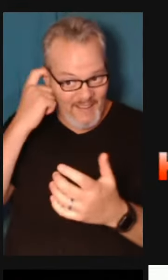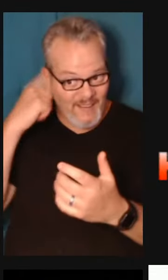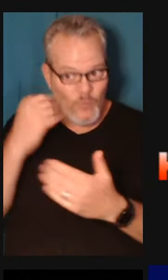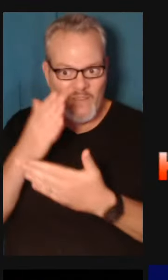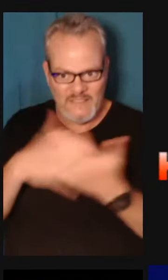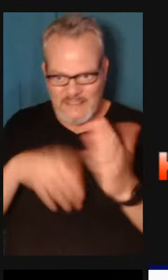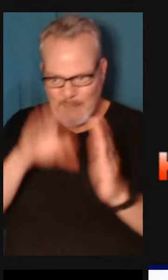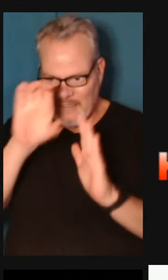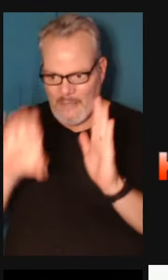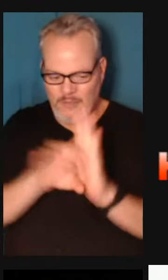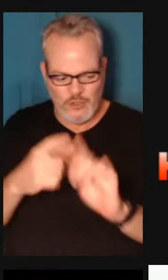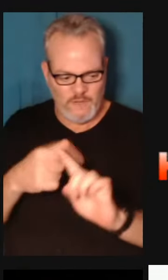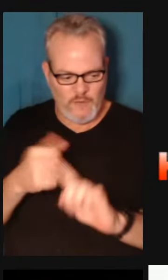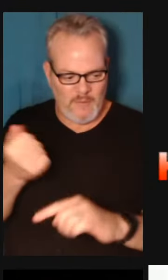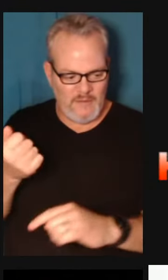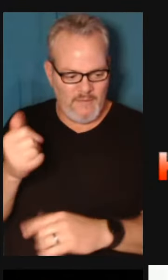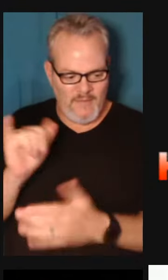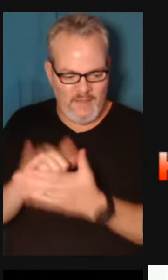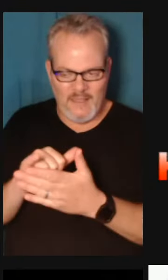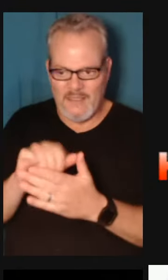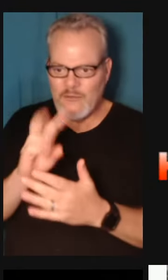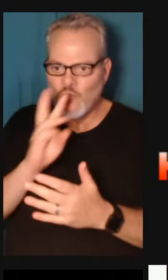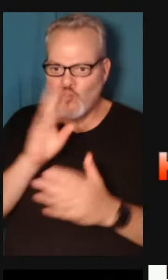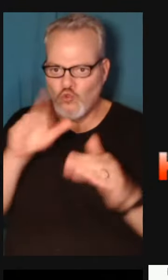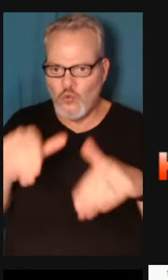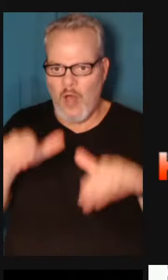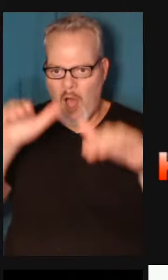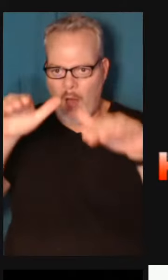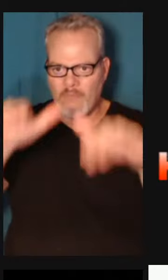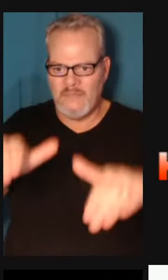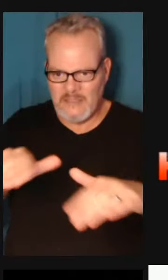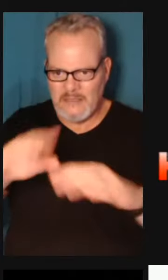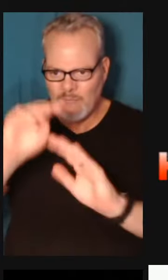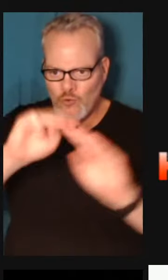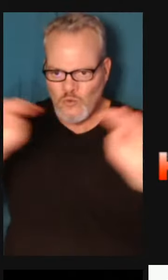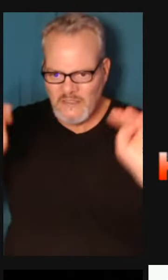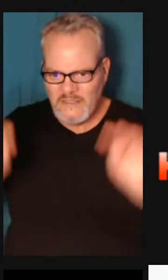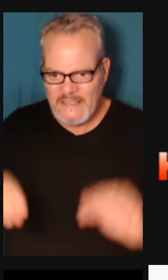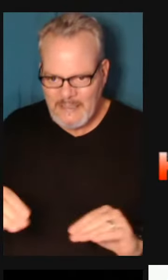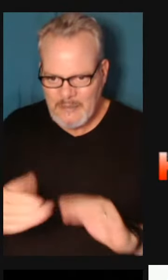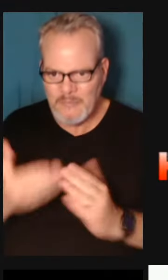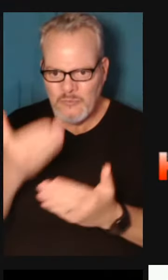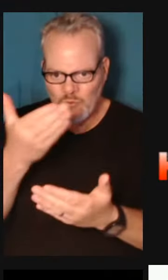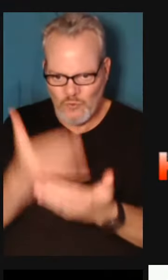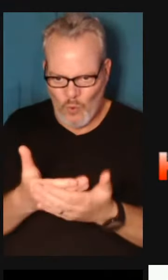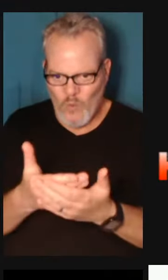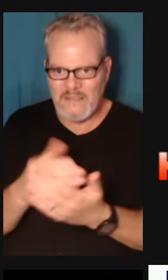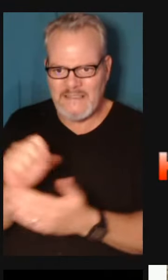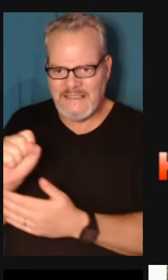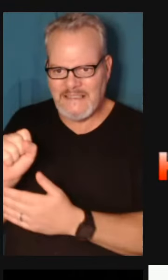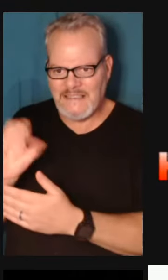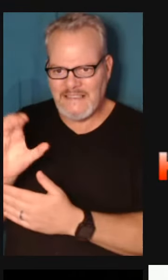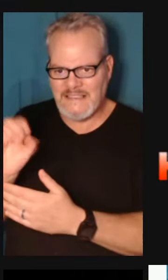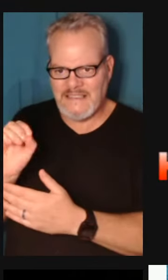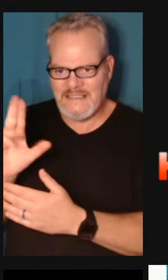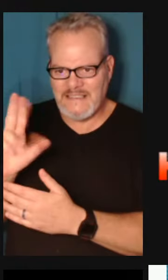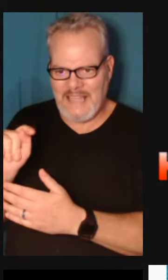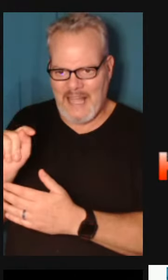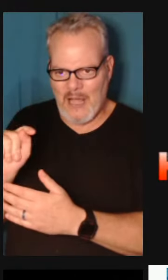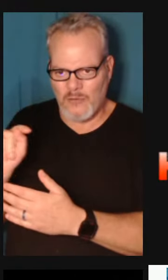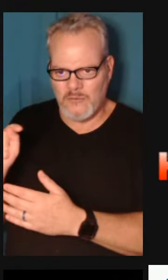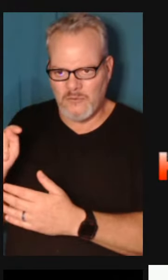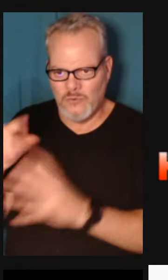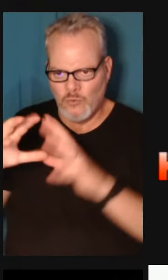Tsunami Museum showing there's a scout troop location of Halape. This is some really